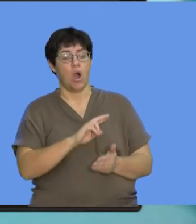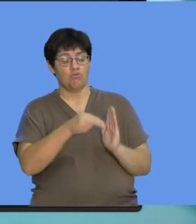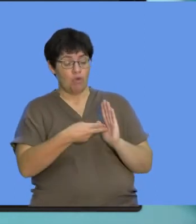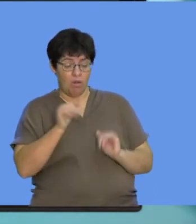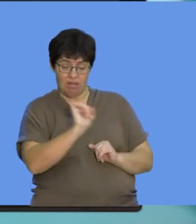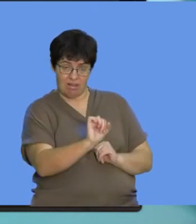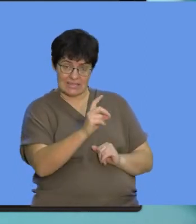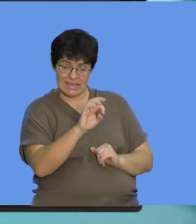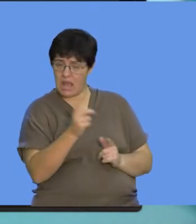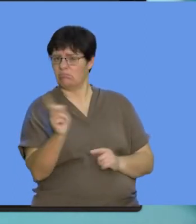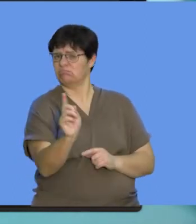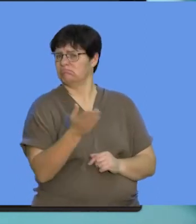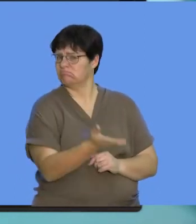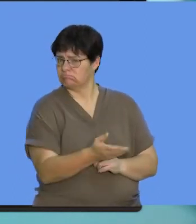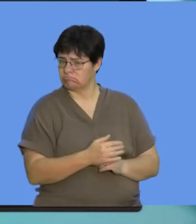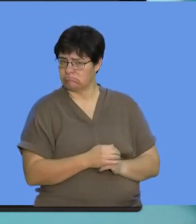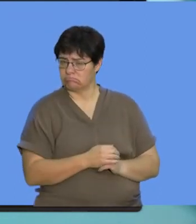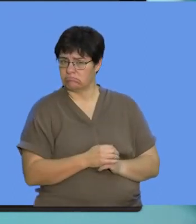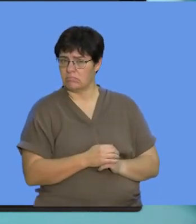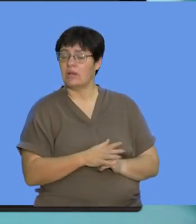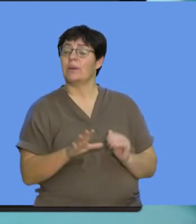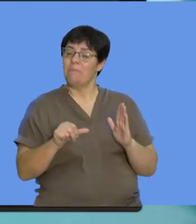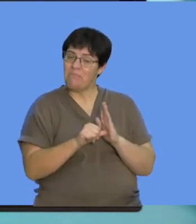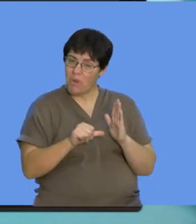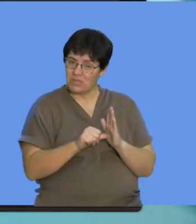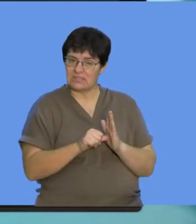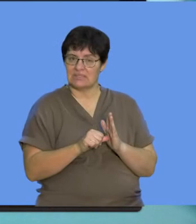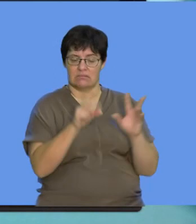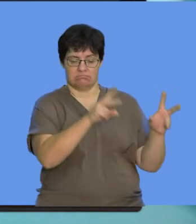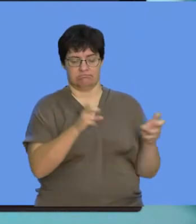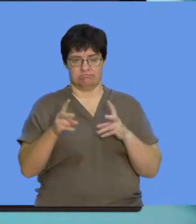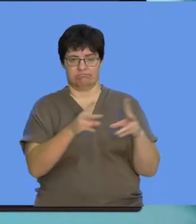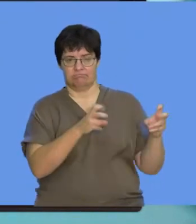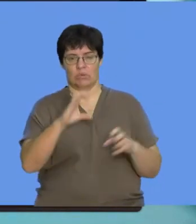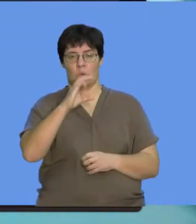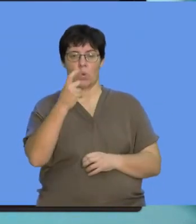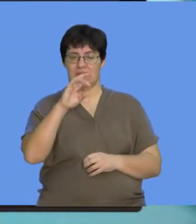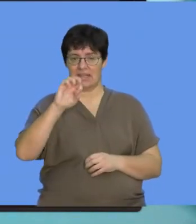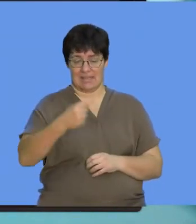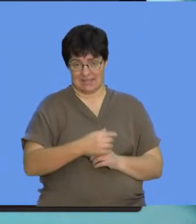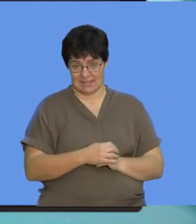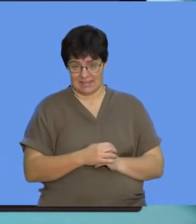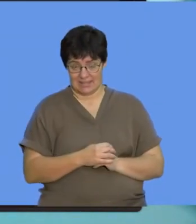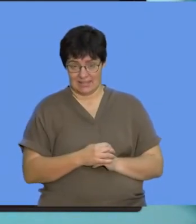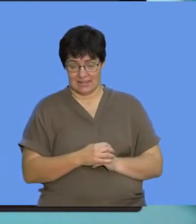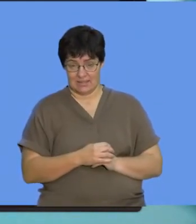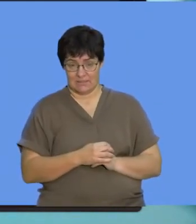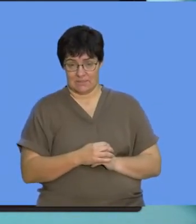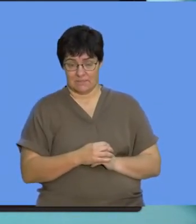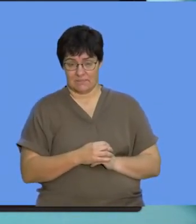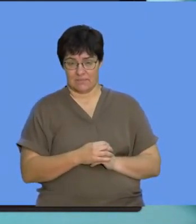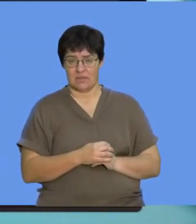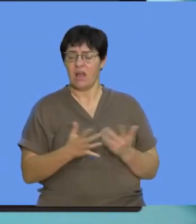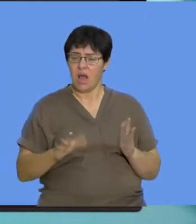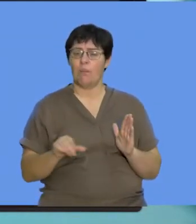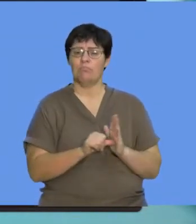also identified the role of DNA in terms of as an important coding protein or coding nucleic